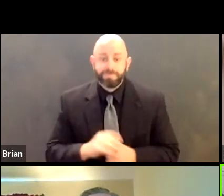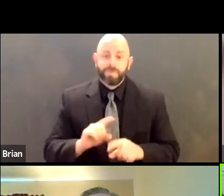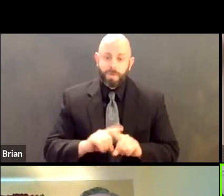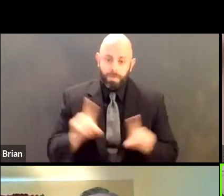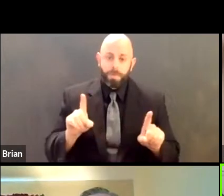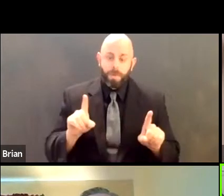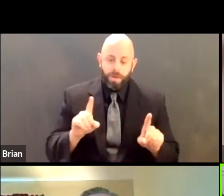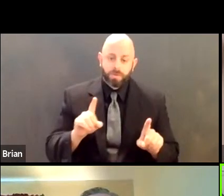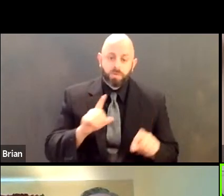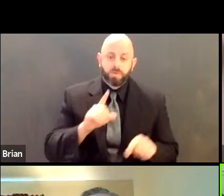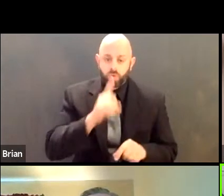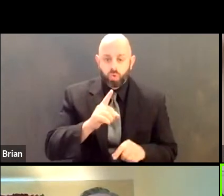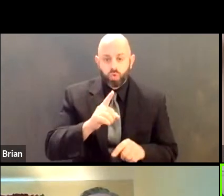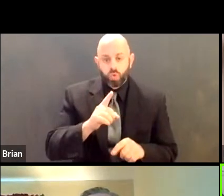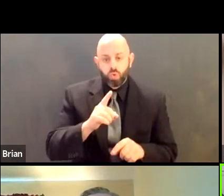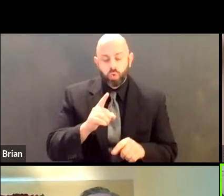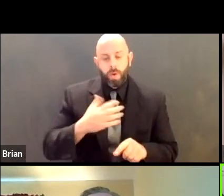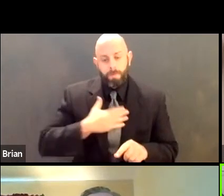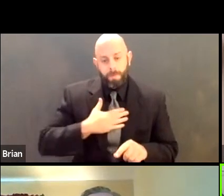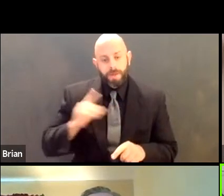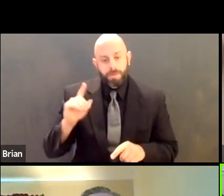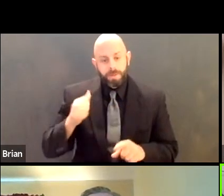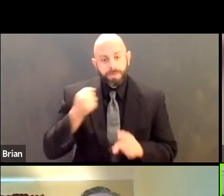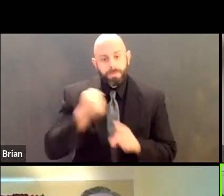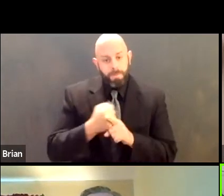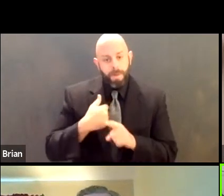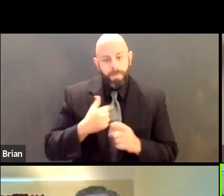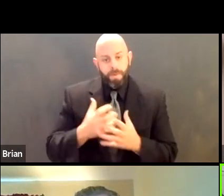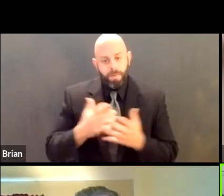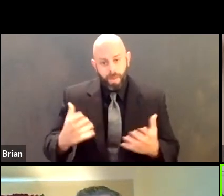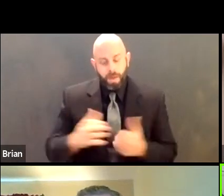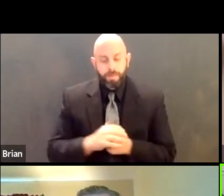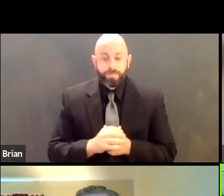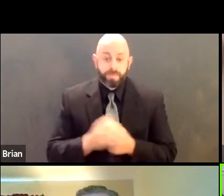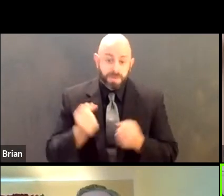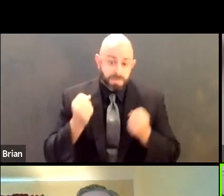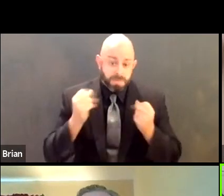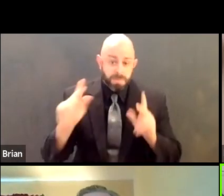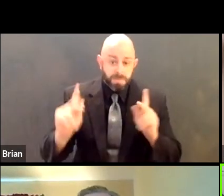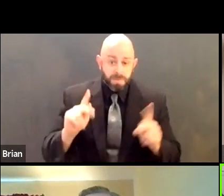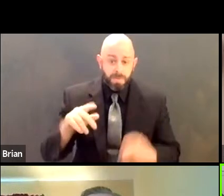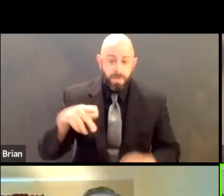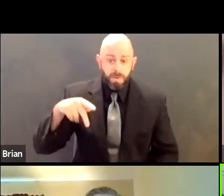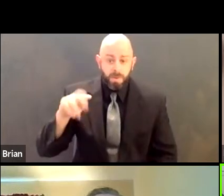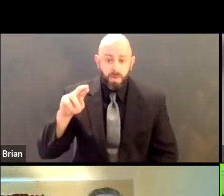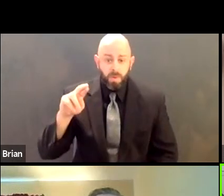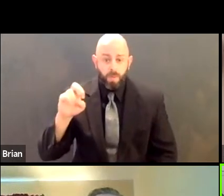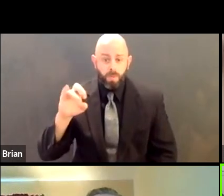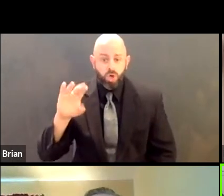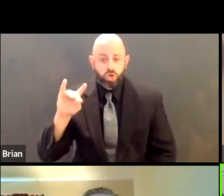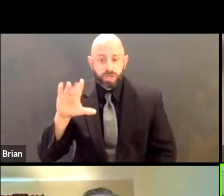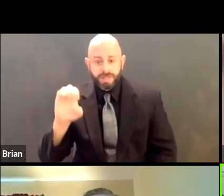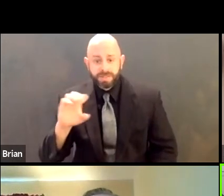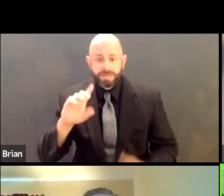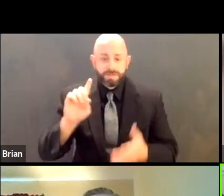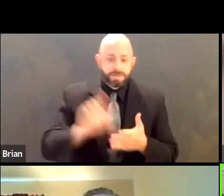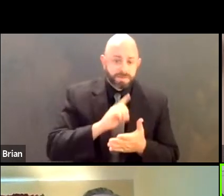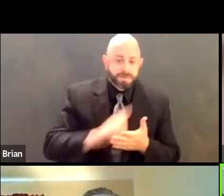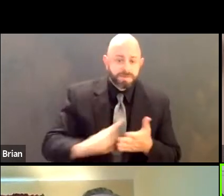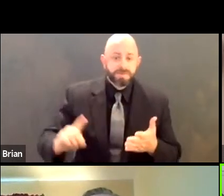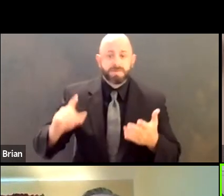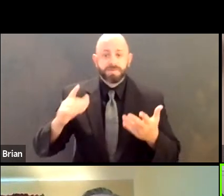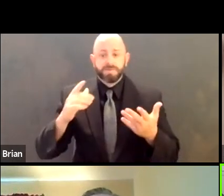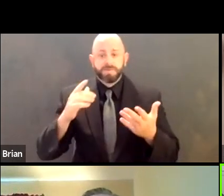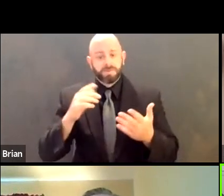It has certainly been impactful. The prejudices, the preconceptions have all been difficult to